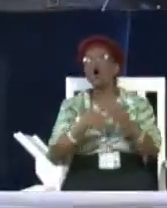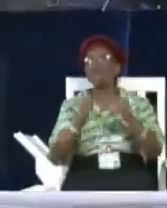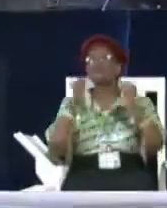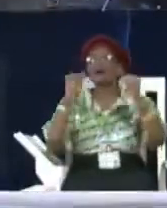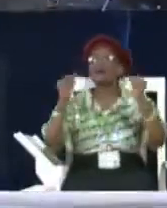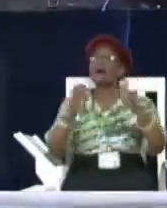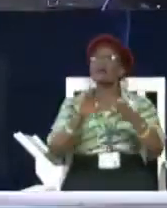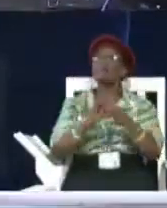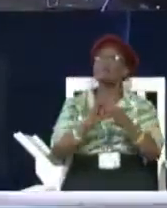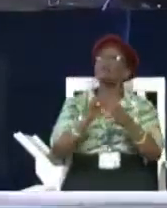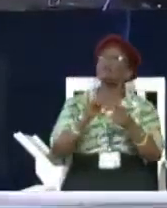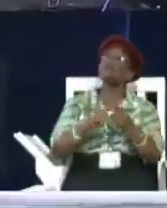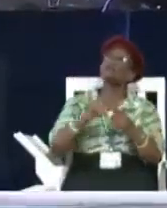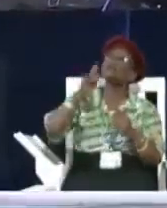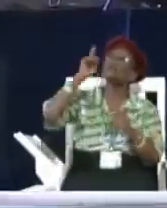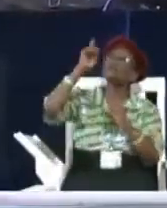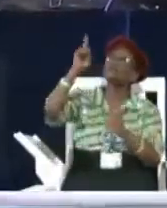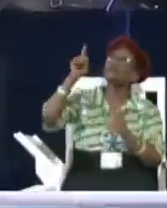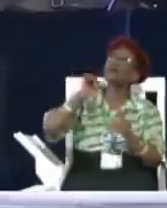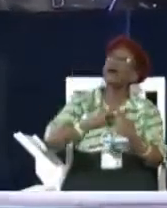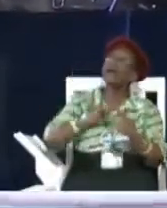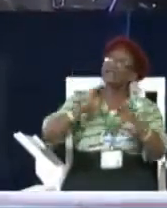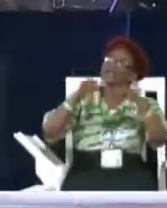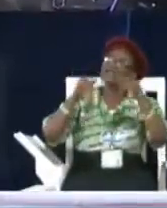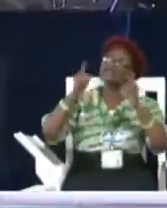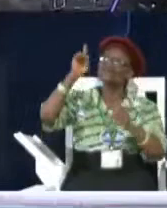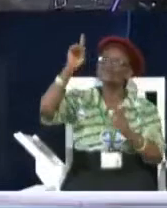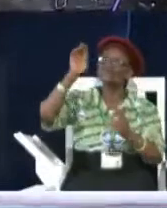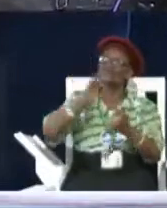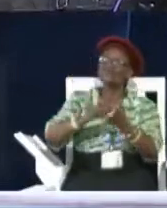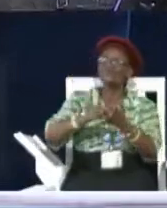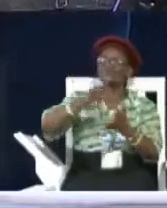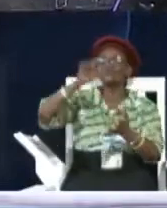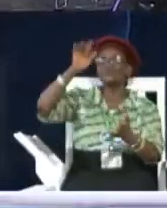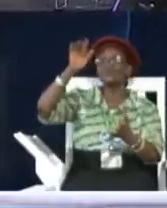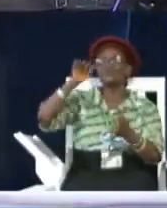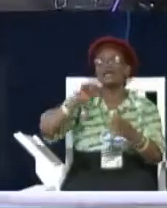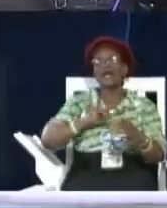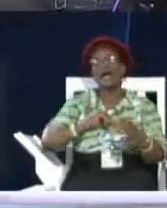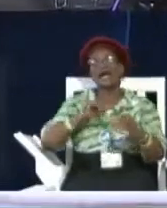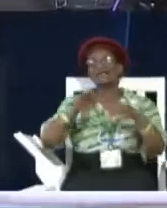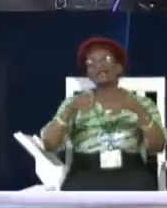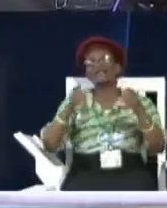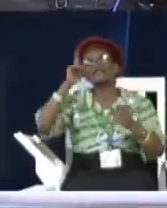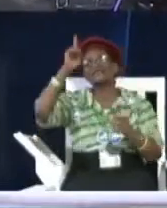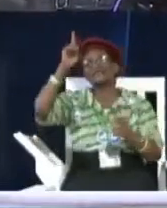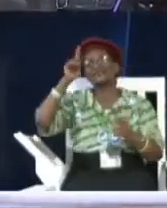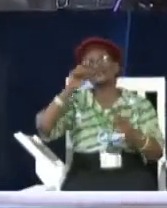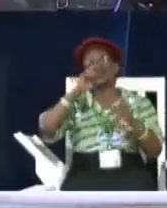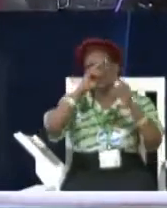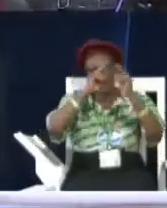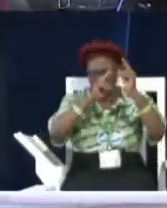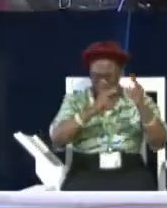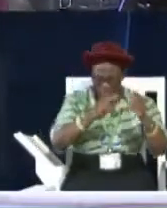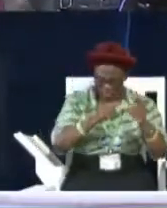you. I give you glory. I give you honor. I give you